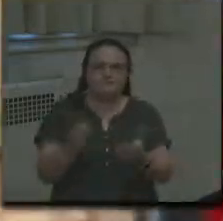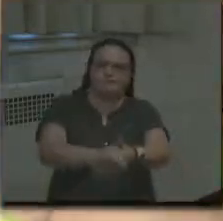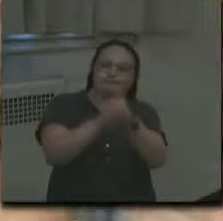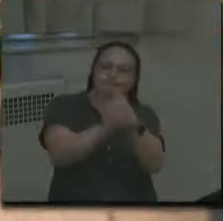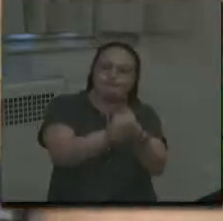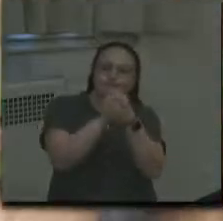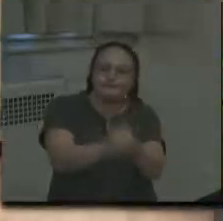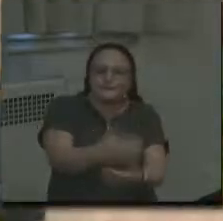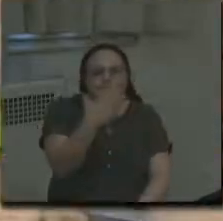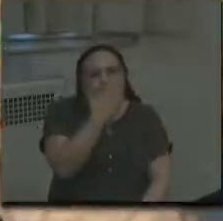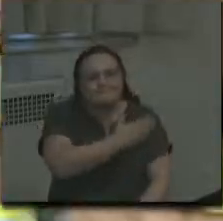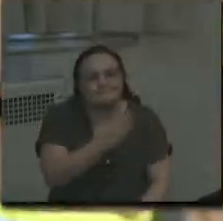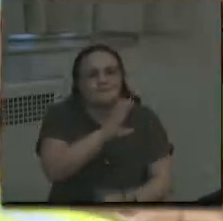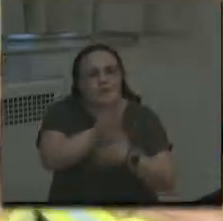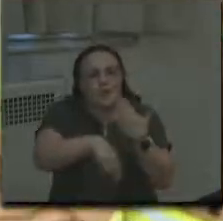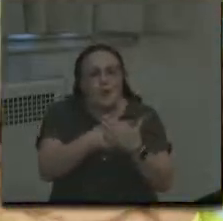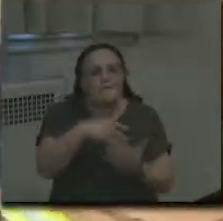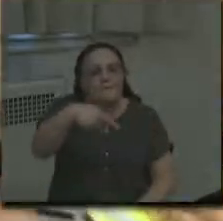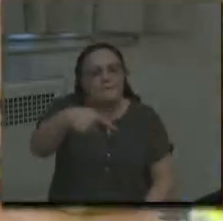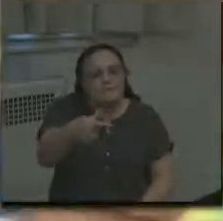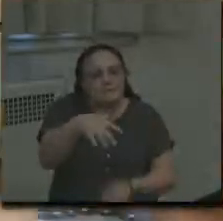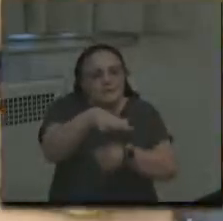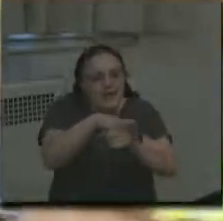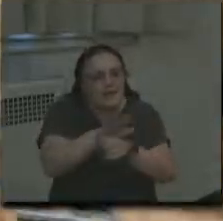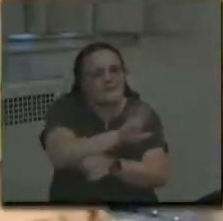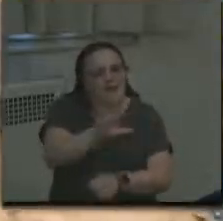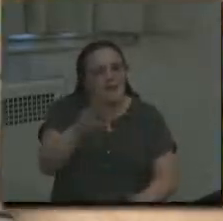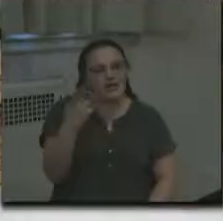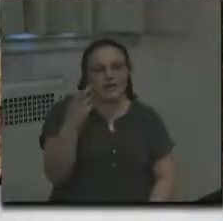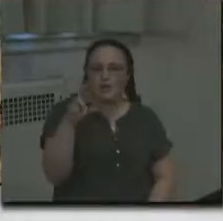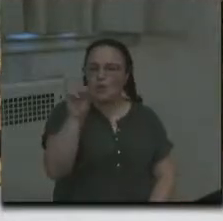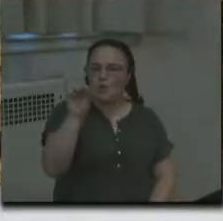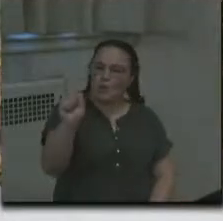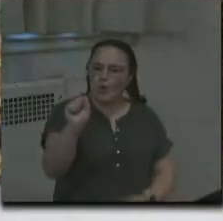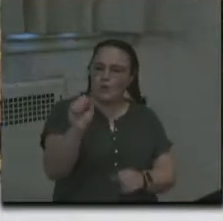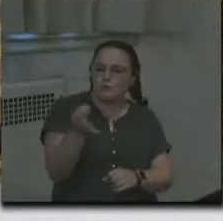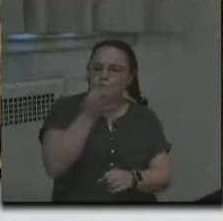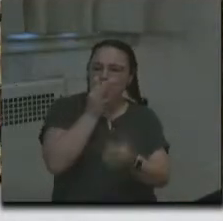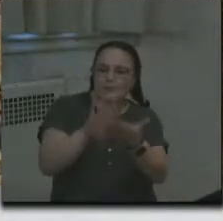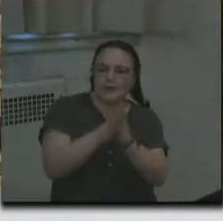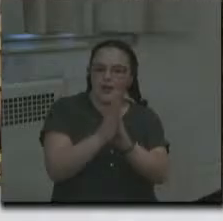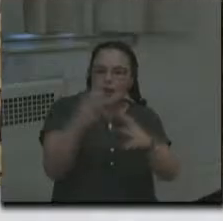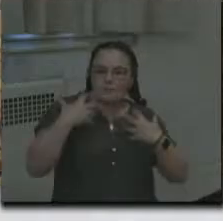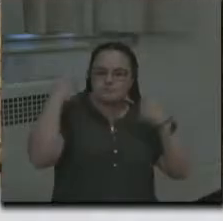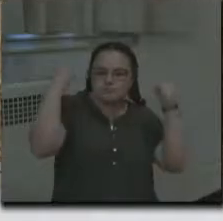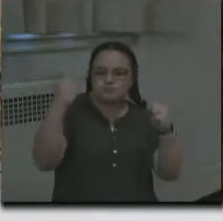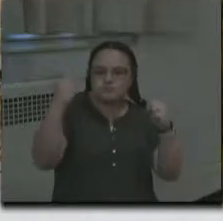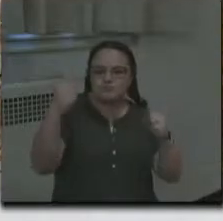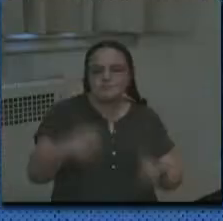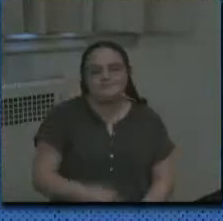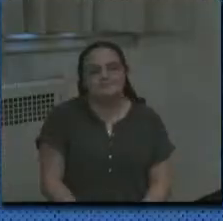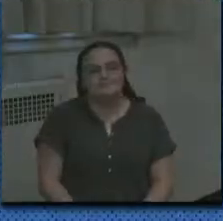and thanks to all Prince George's County's heroes in the making.